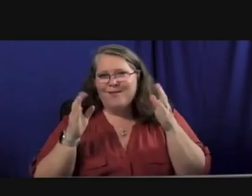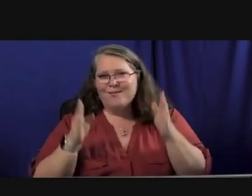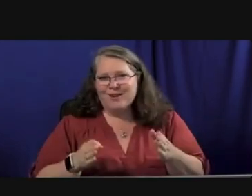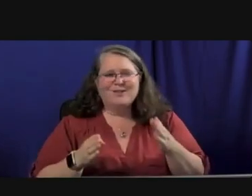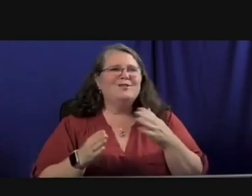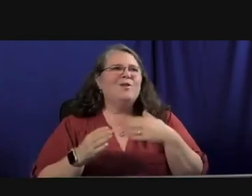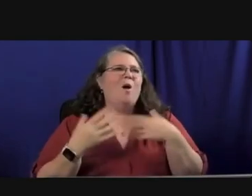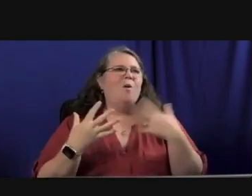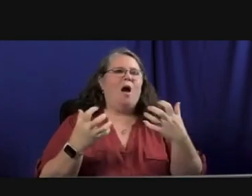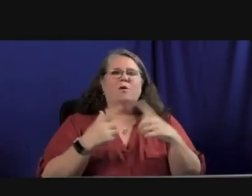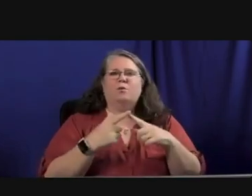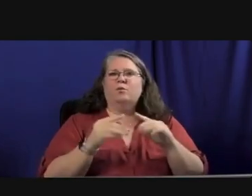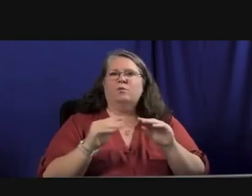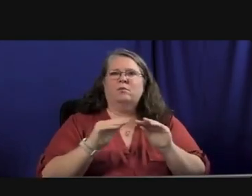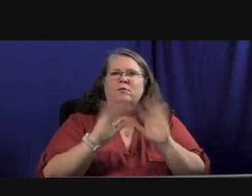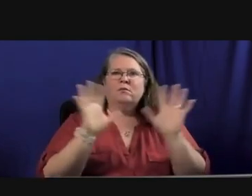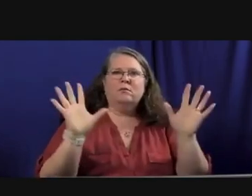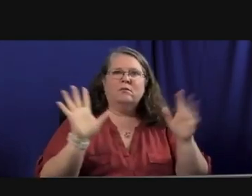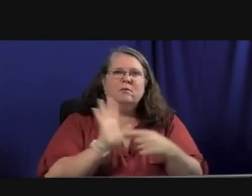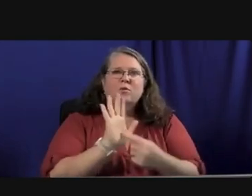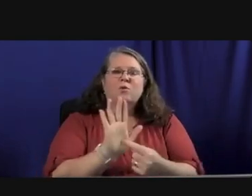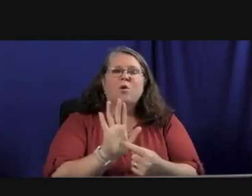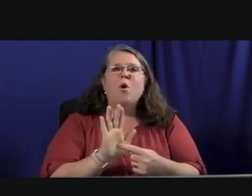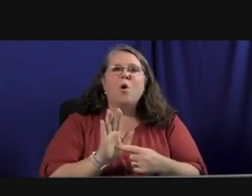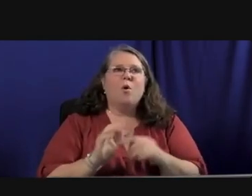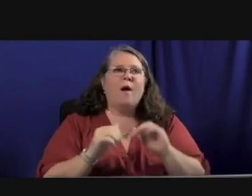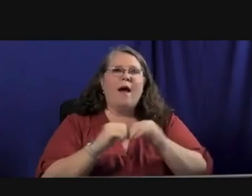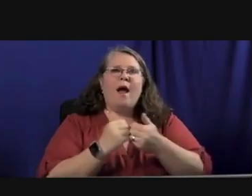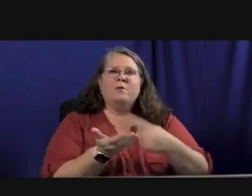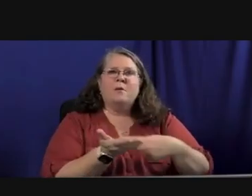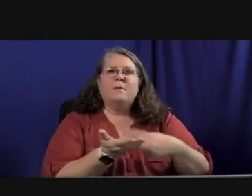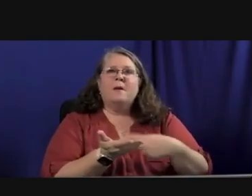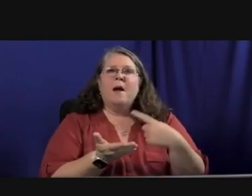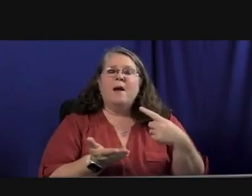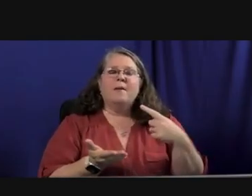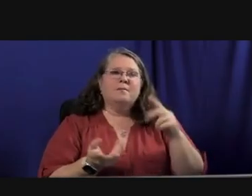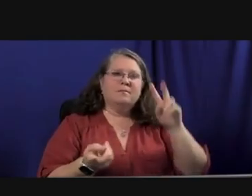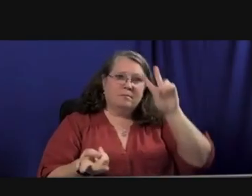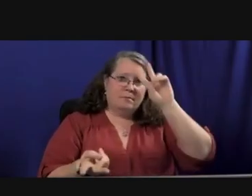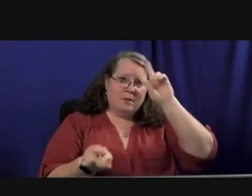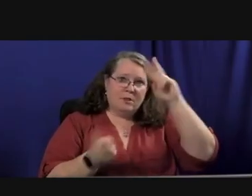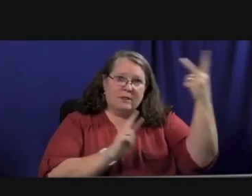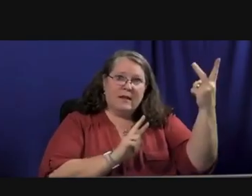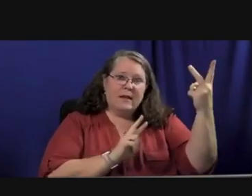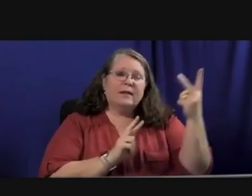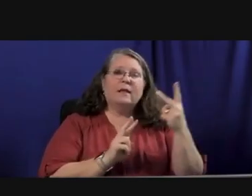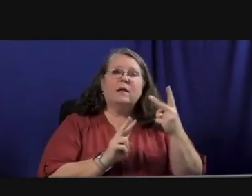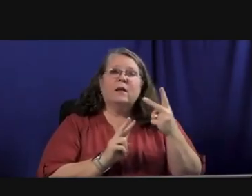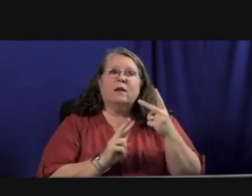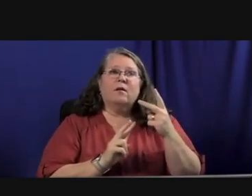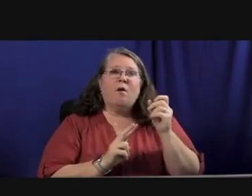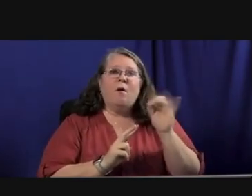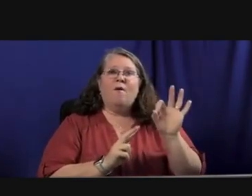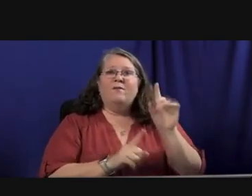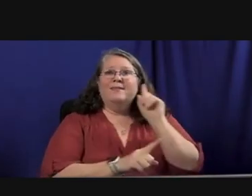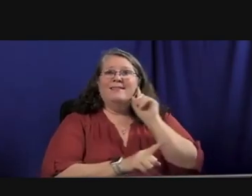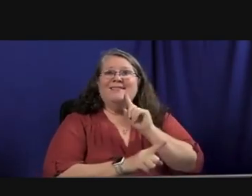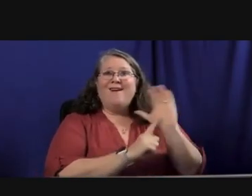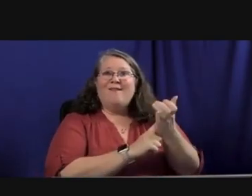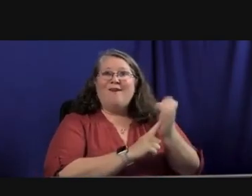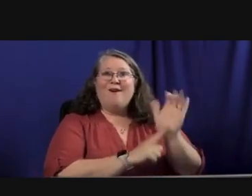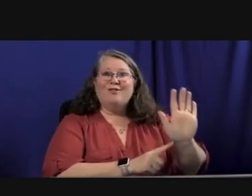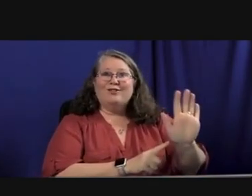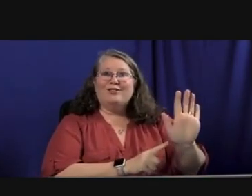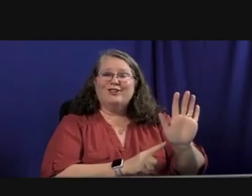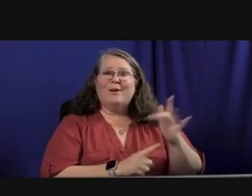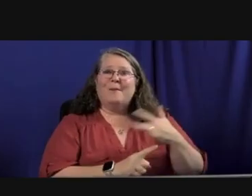Now, I am definitely very passionate and strong within the mental health community. There could sometimes be